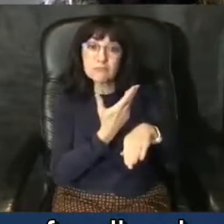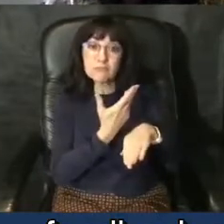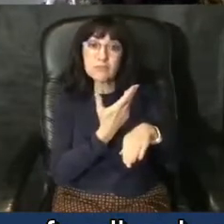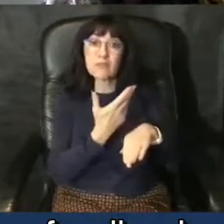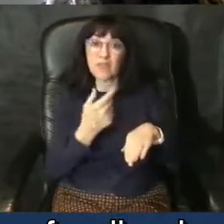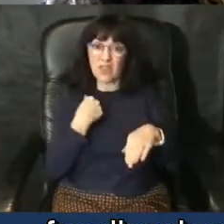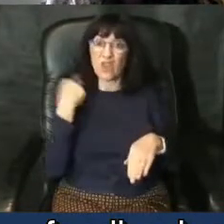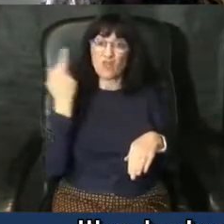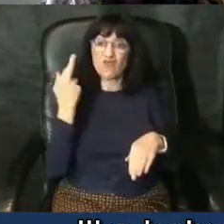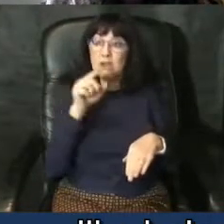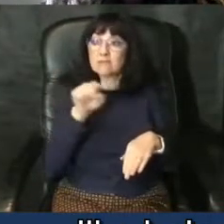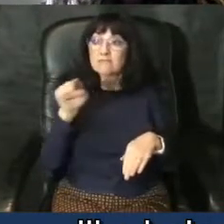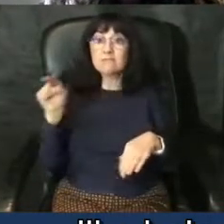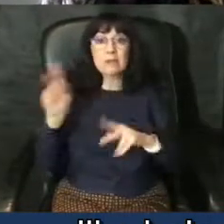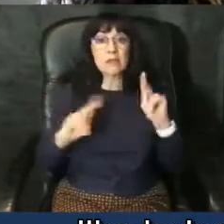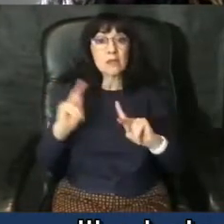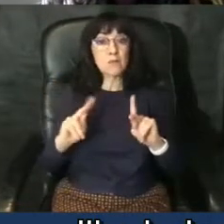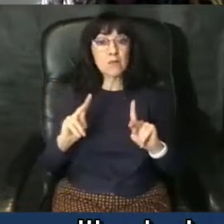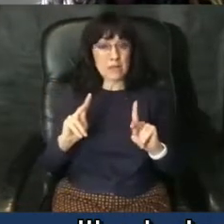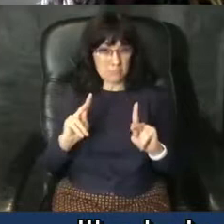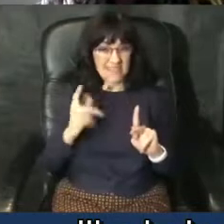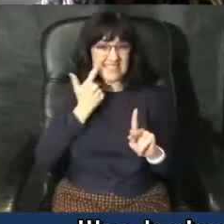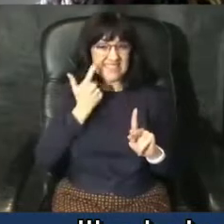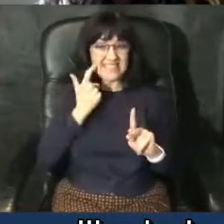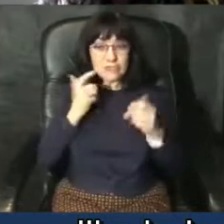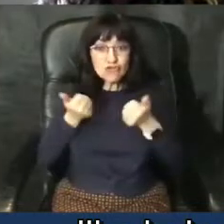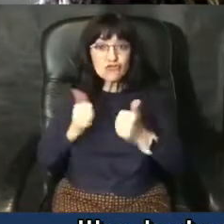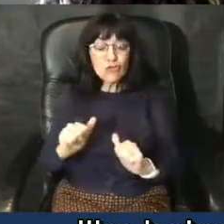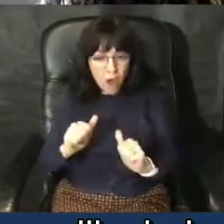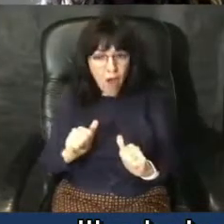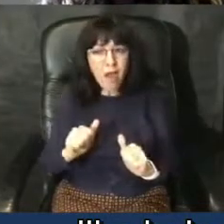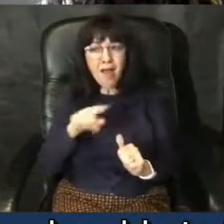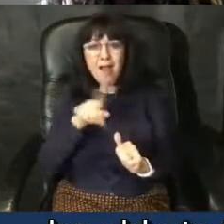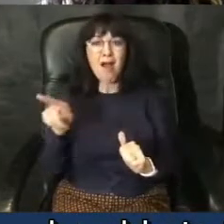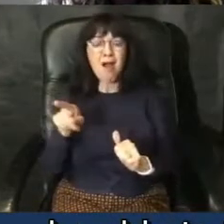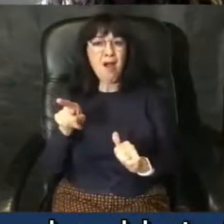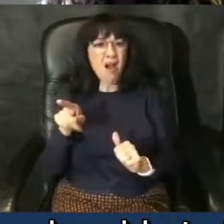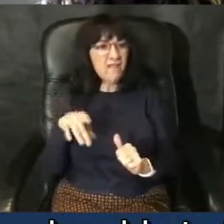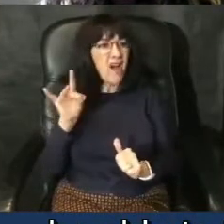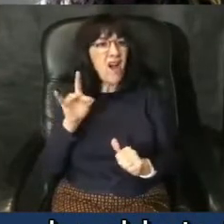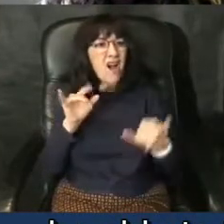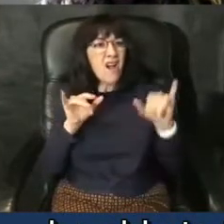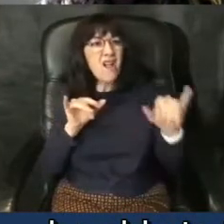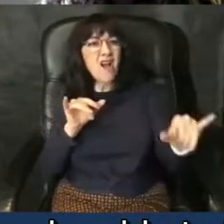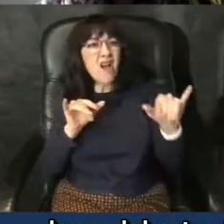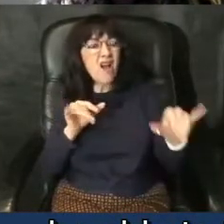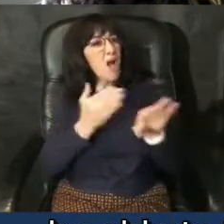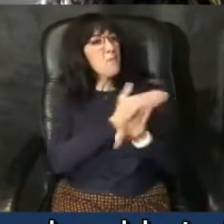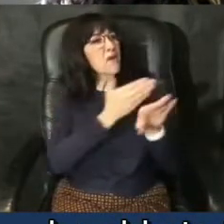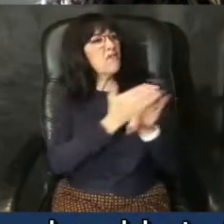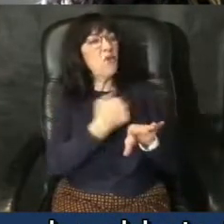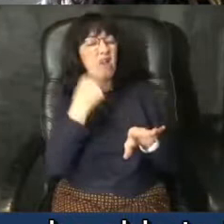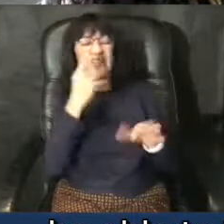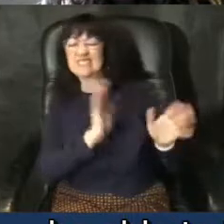they really like it. They like being able to just go on, and have that moment to be able to talk to someone and not worry,